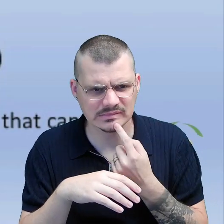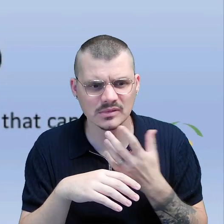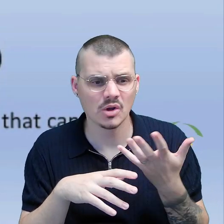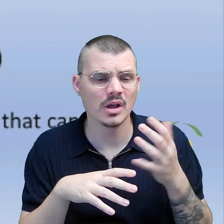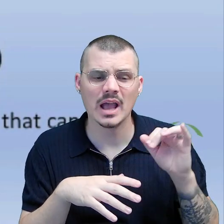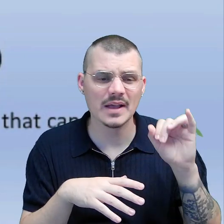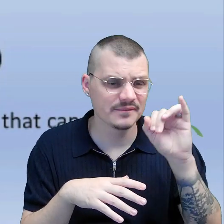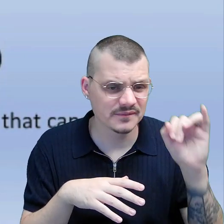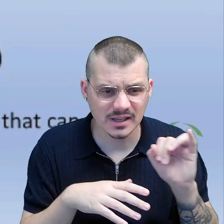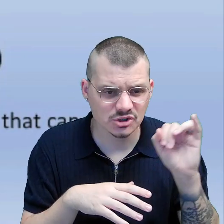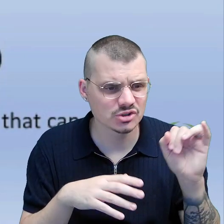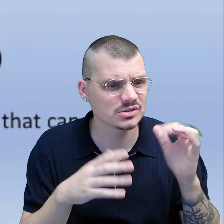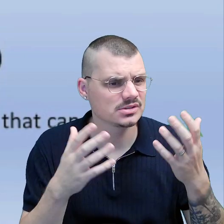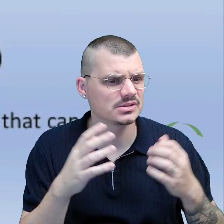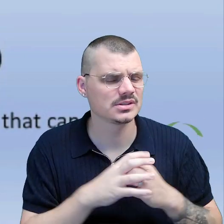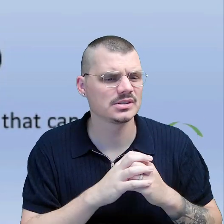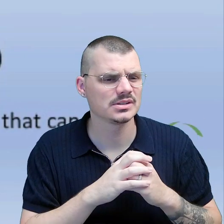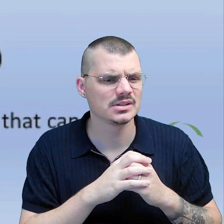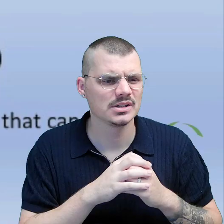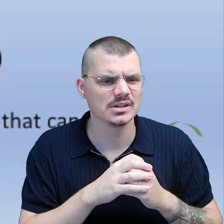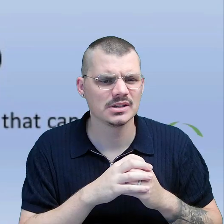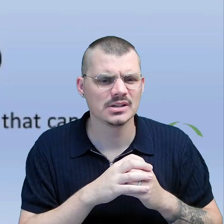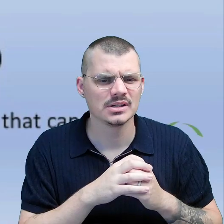on. Infections,